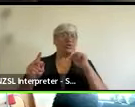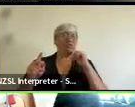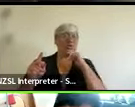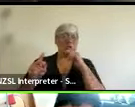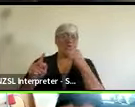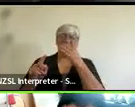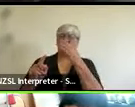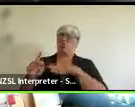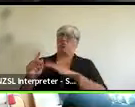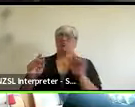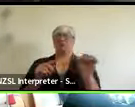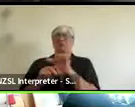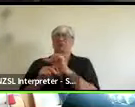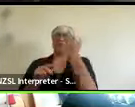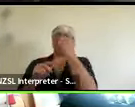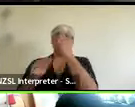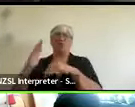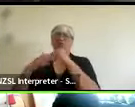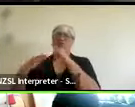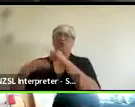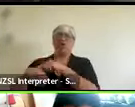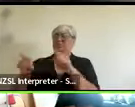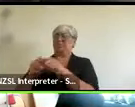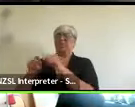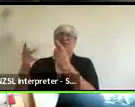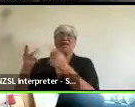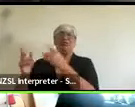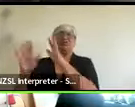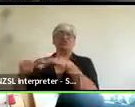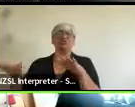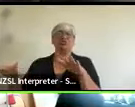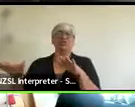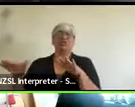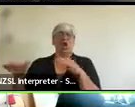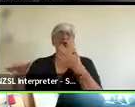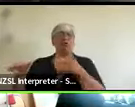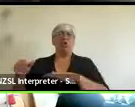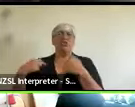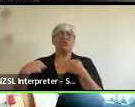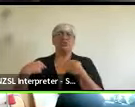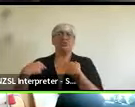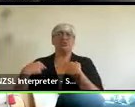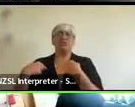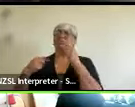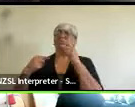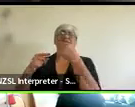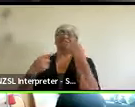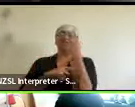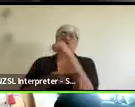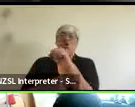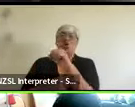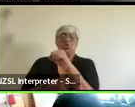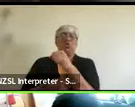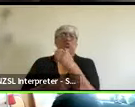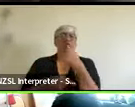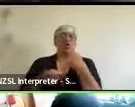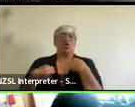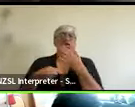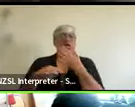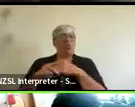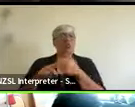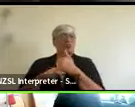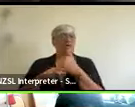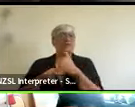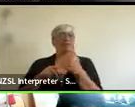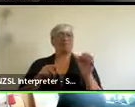attend school like his peers increased in intensity, frequency, and duration.